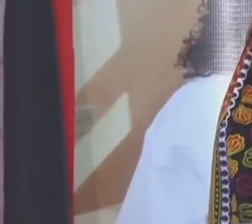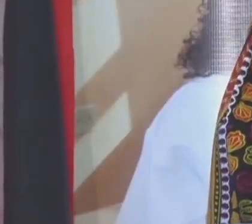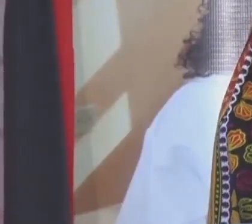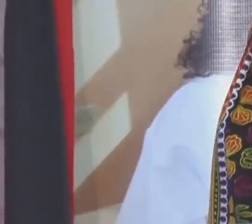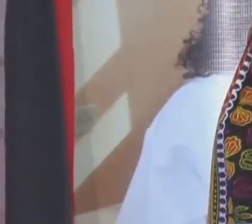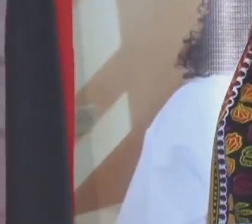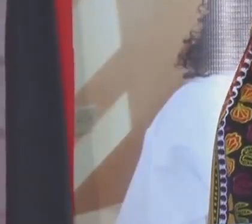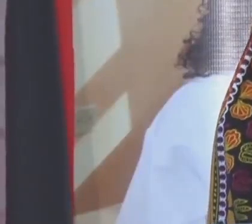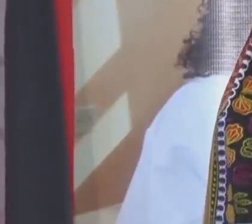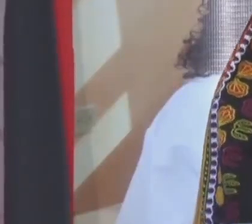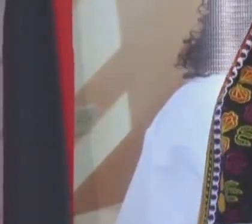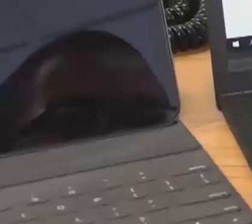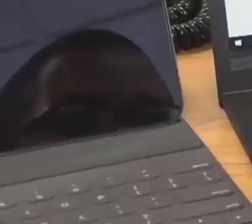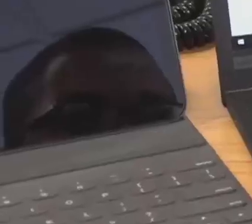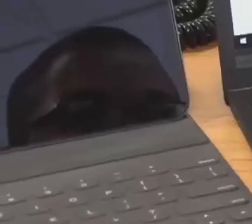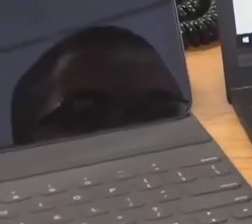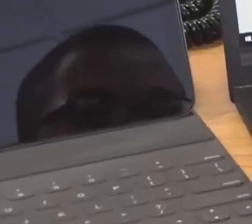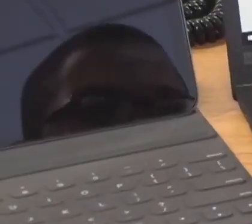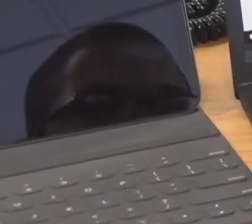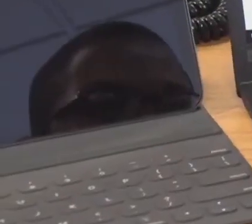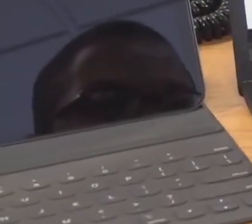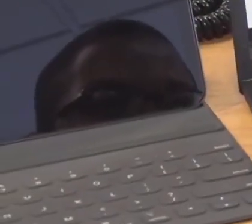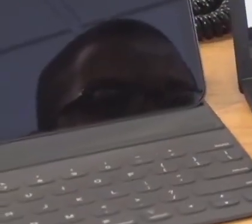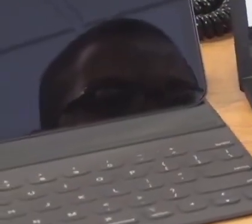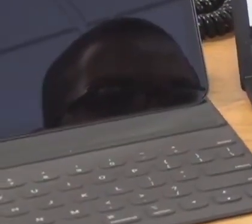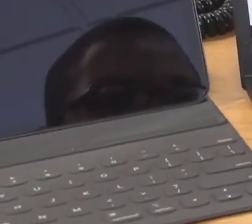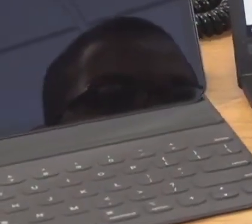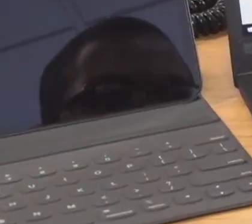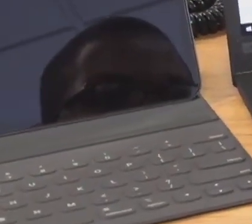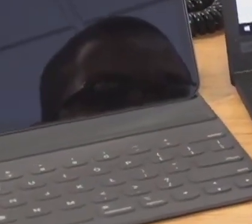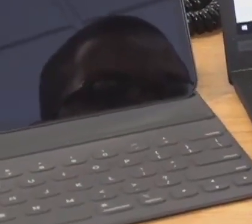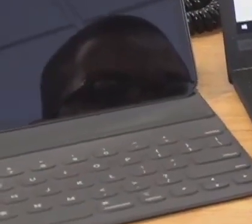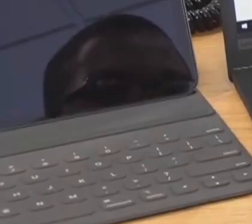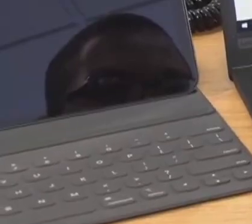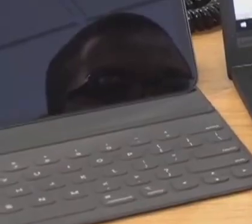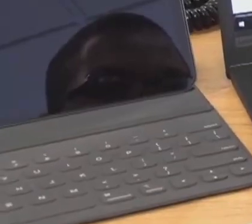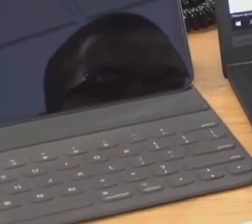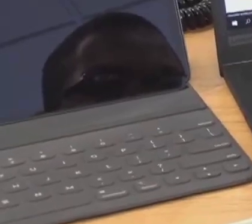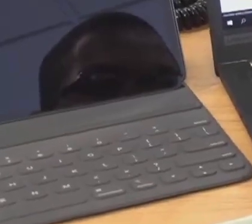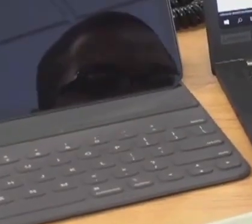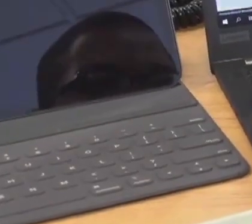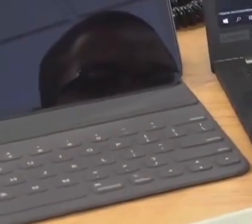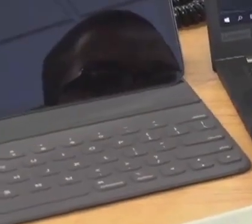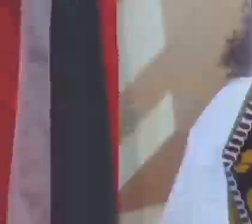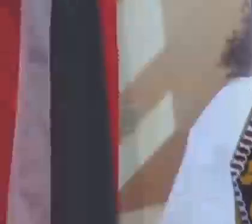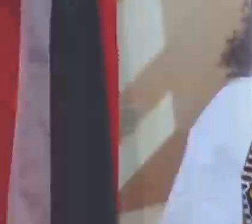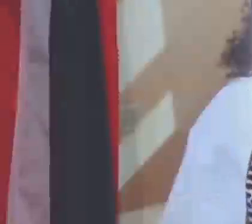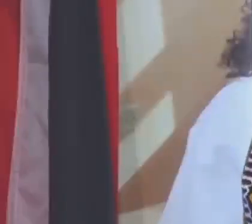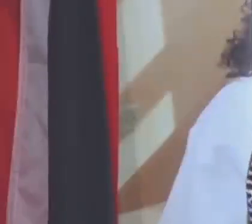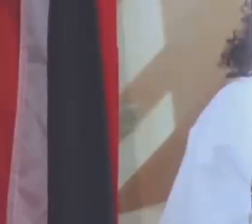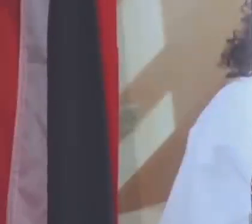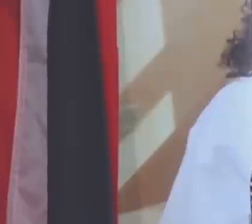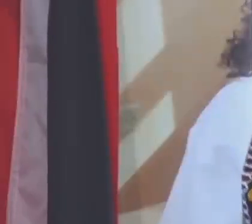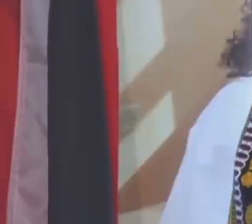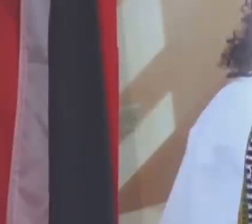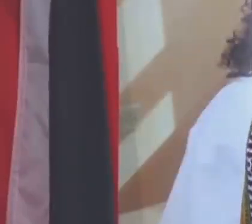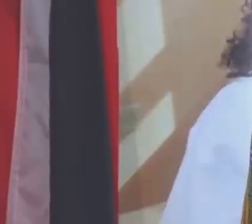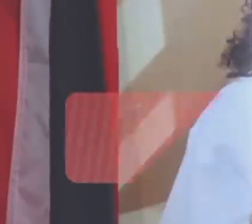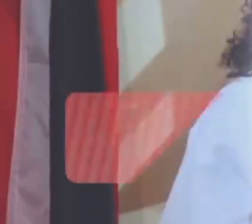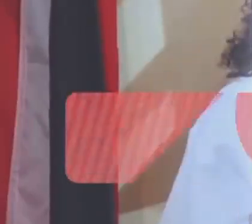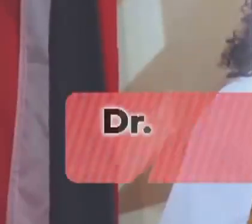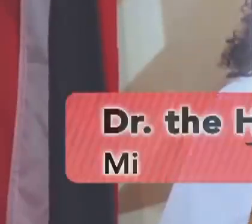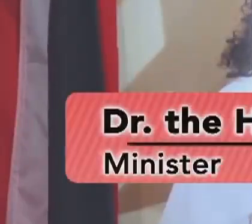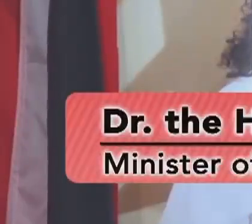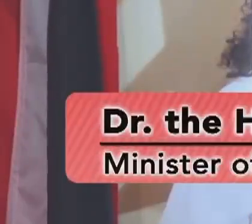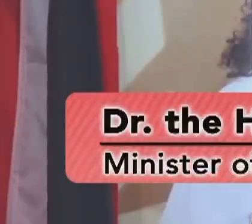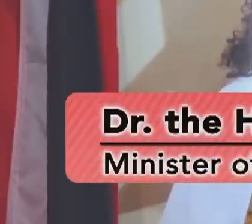all of our school records, we speak about that not in the far distance, we speak about it now. All of us here